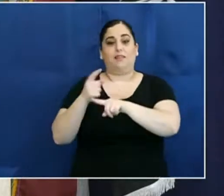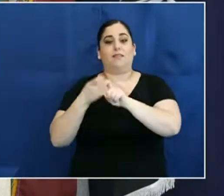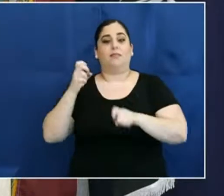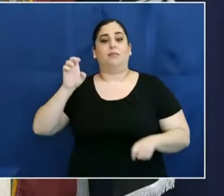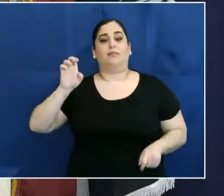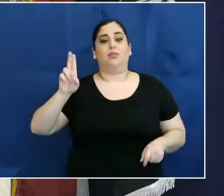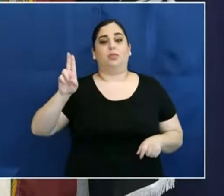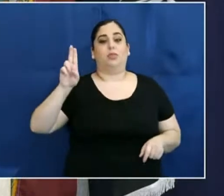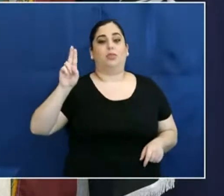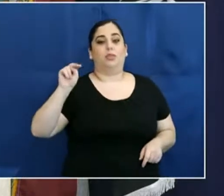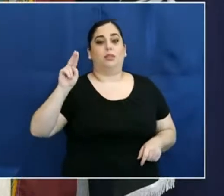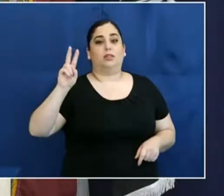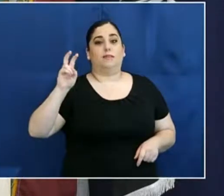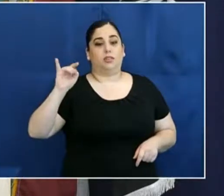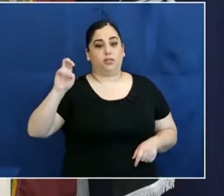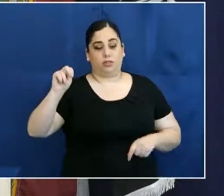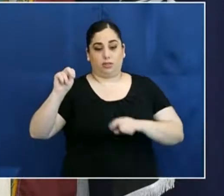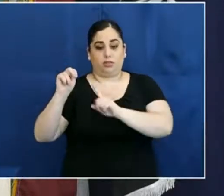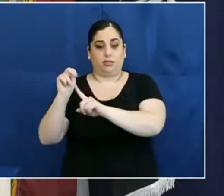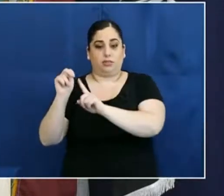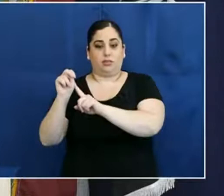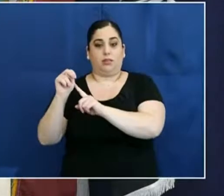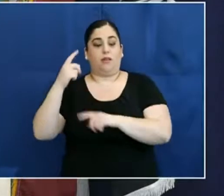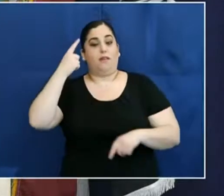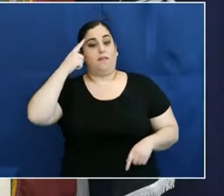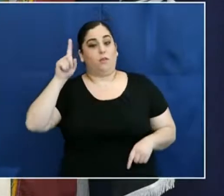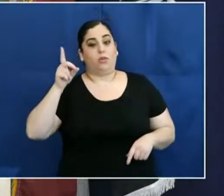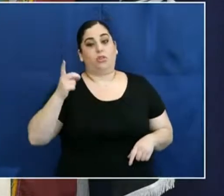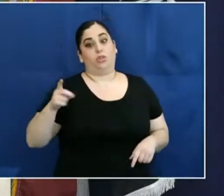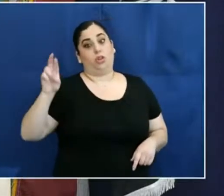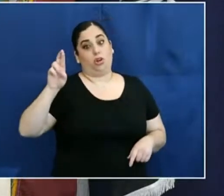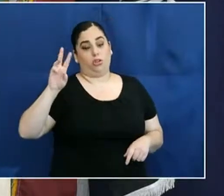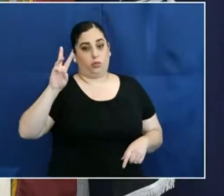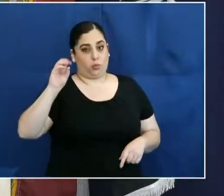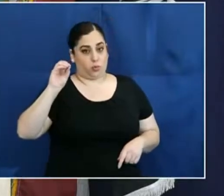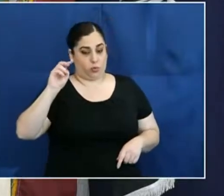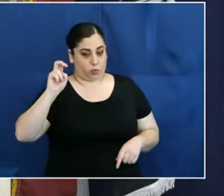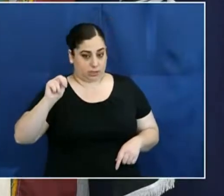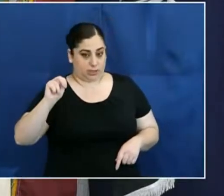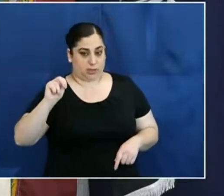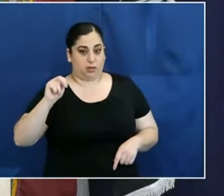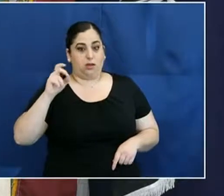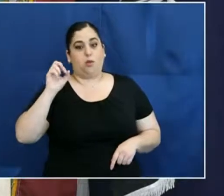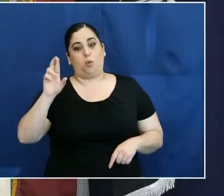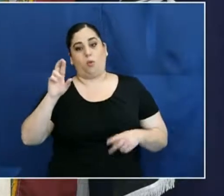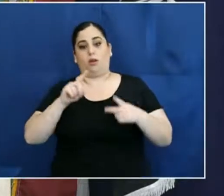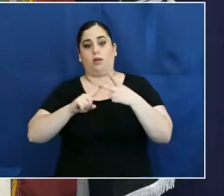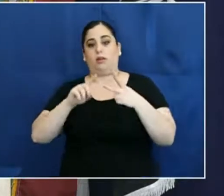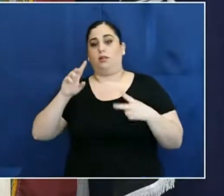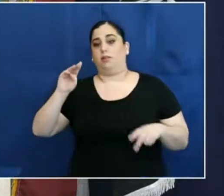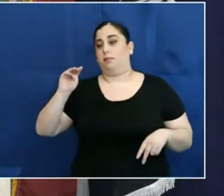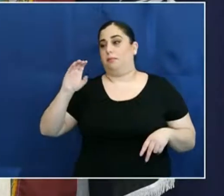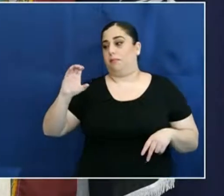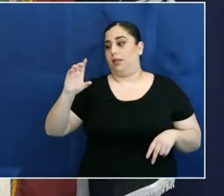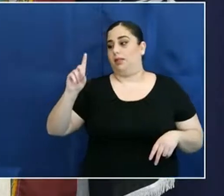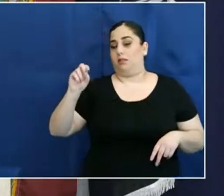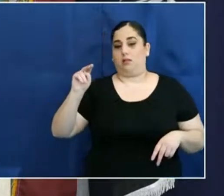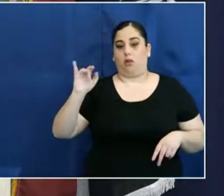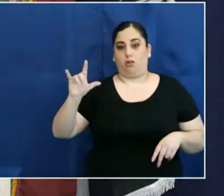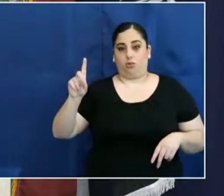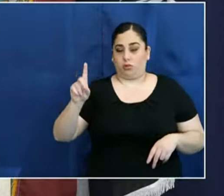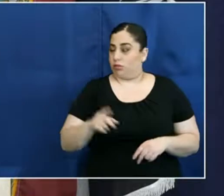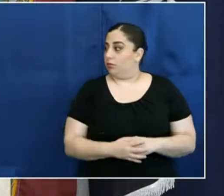This is for Dr. Wooten or Dr. McDonald. Number one, and there are three questions. Number one, are there public